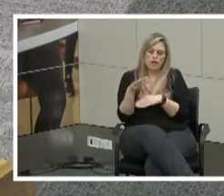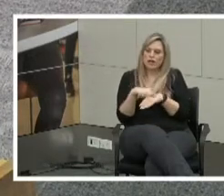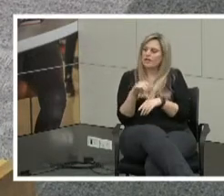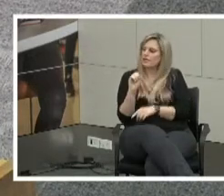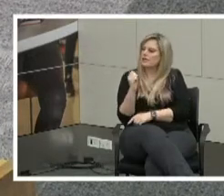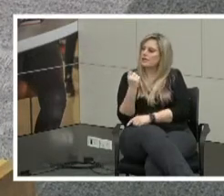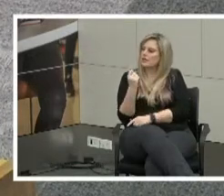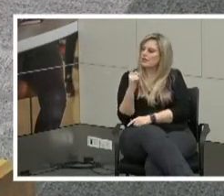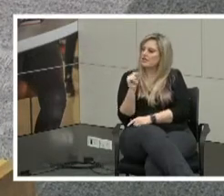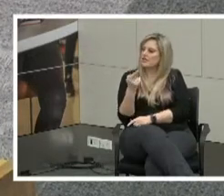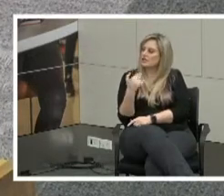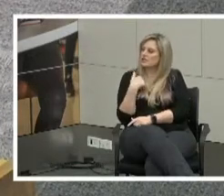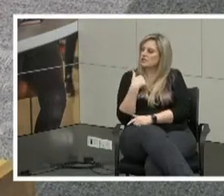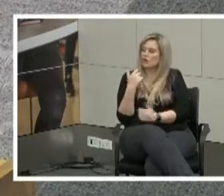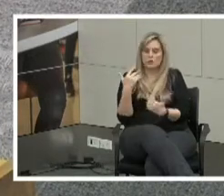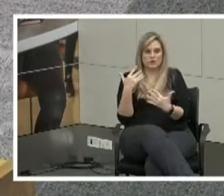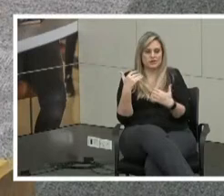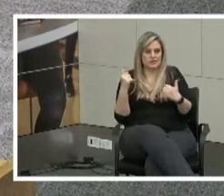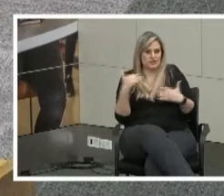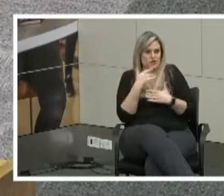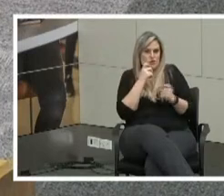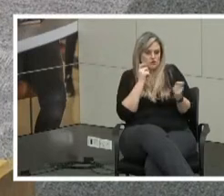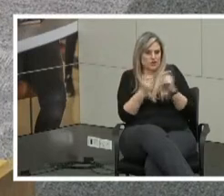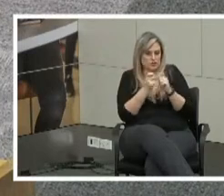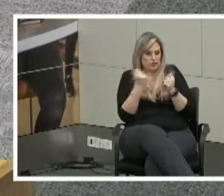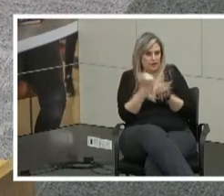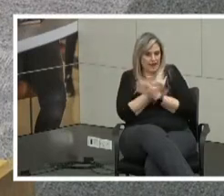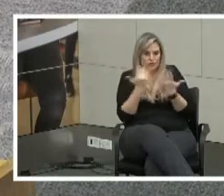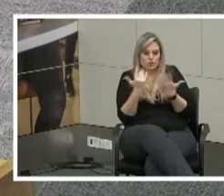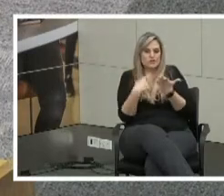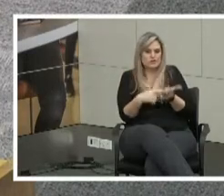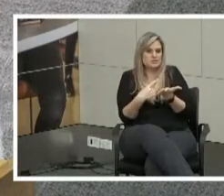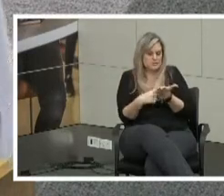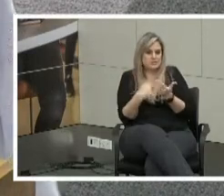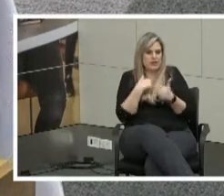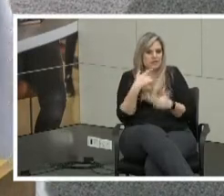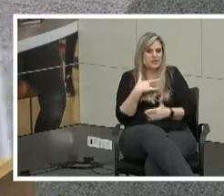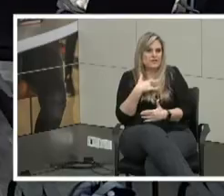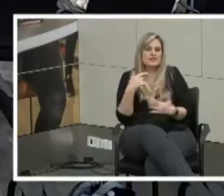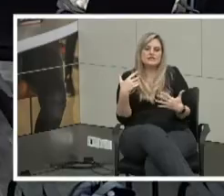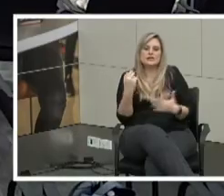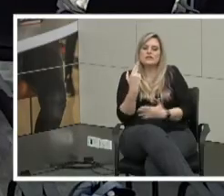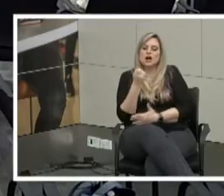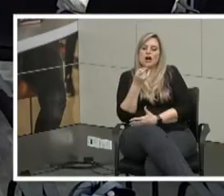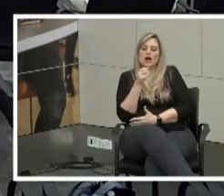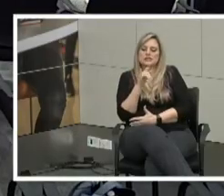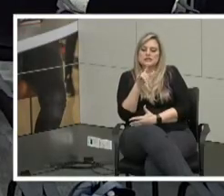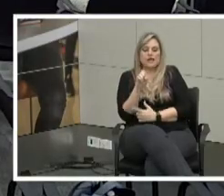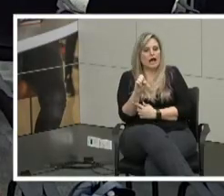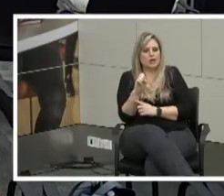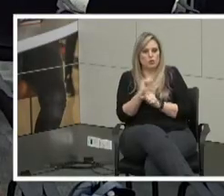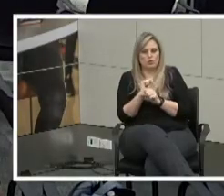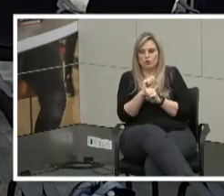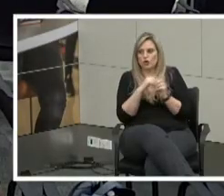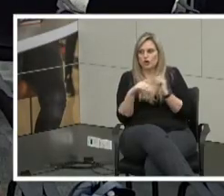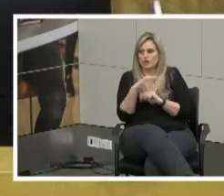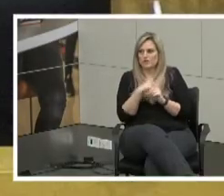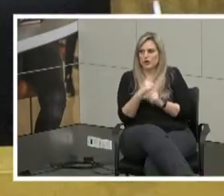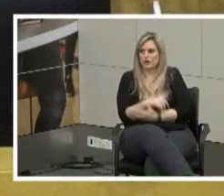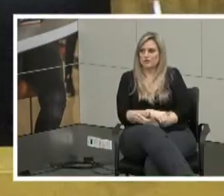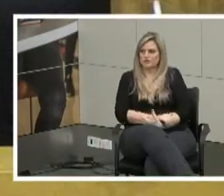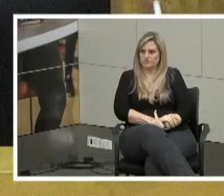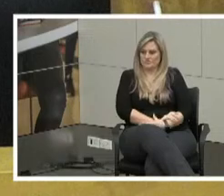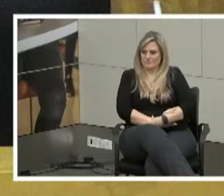the fear of retaliation that everyone is speaking about I think this is a hostile working thank you our next